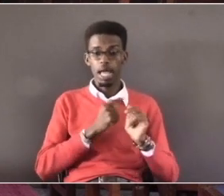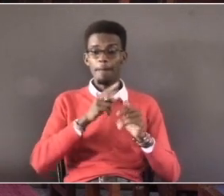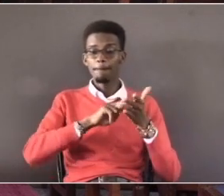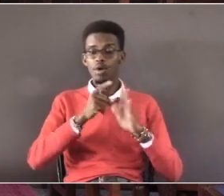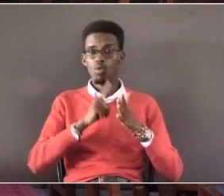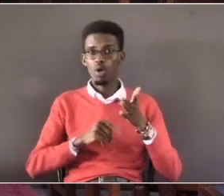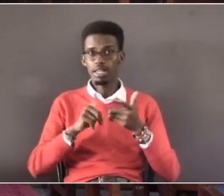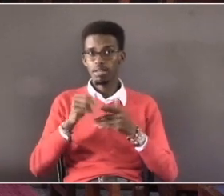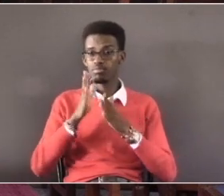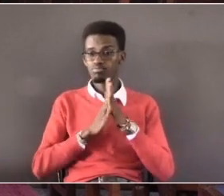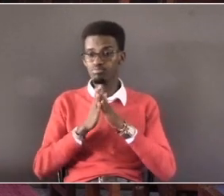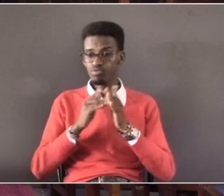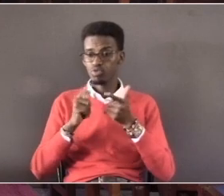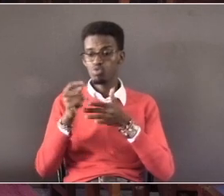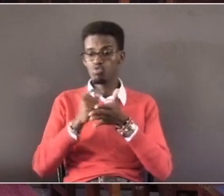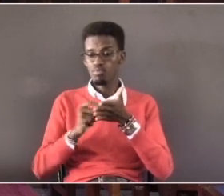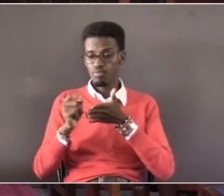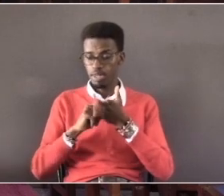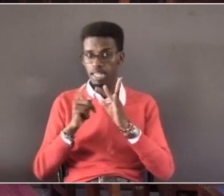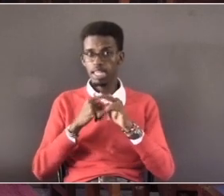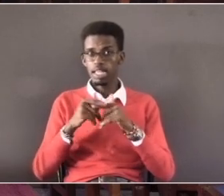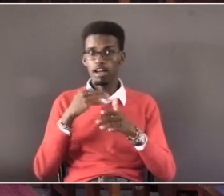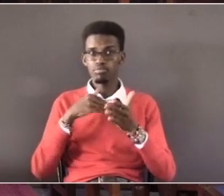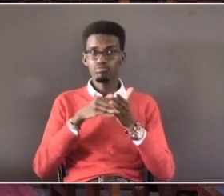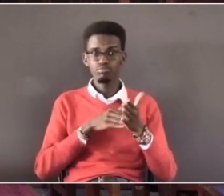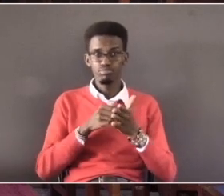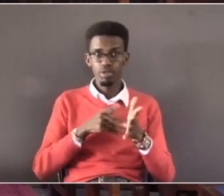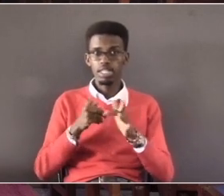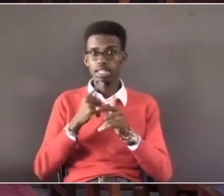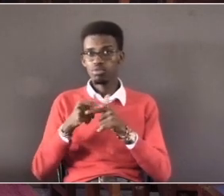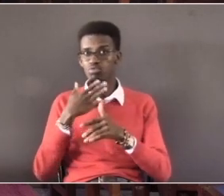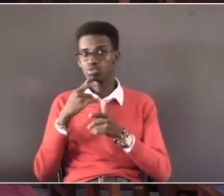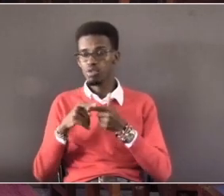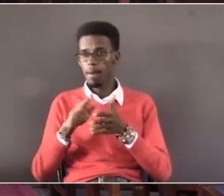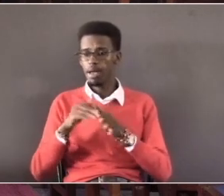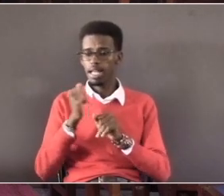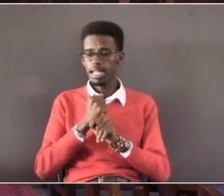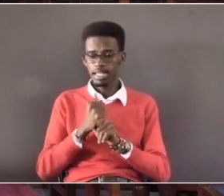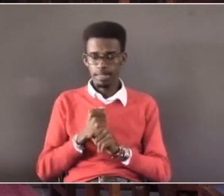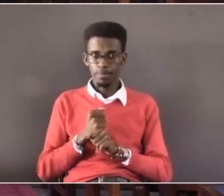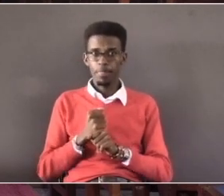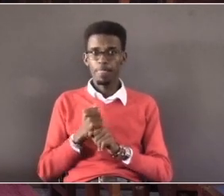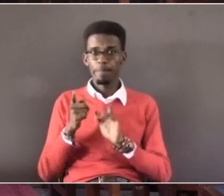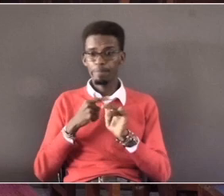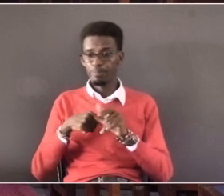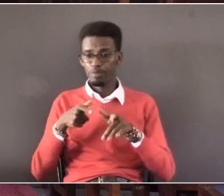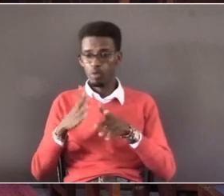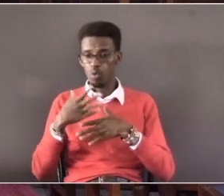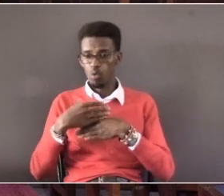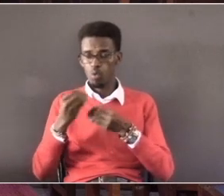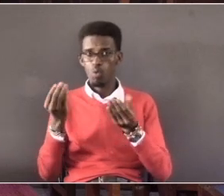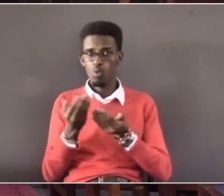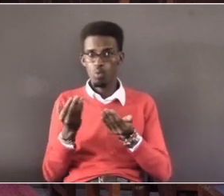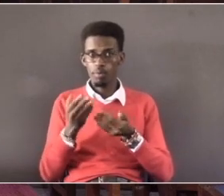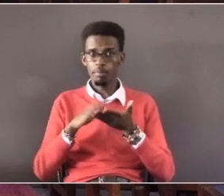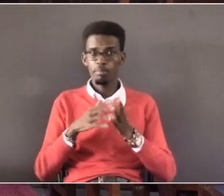you will need to write down, and if you have witnesses and you need to do what needs to be done, you will need to go